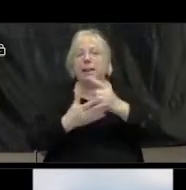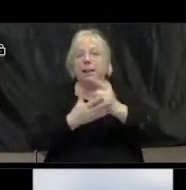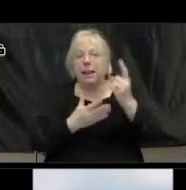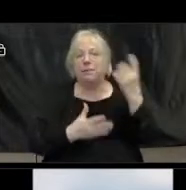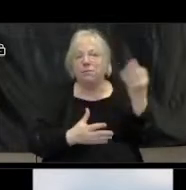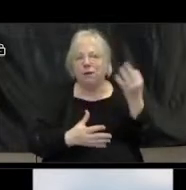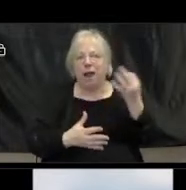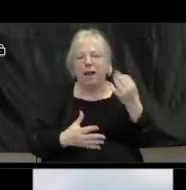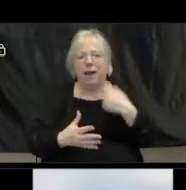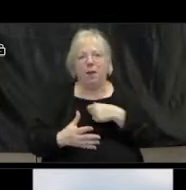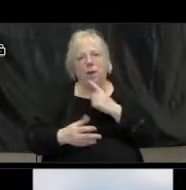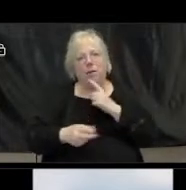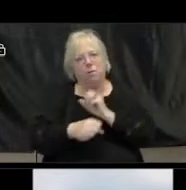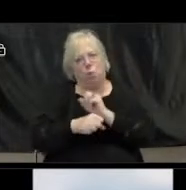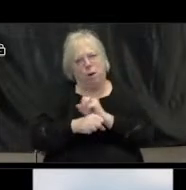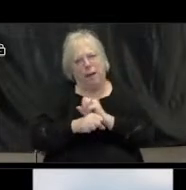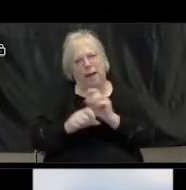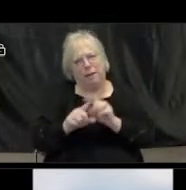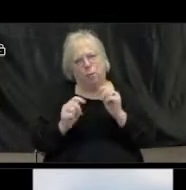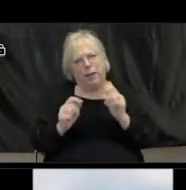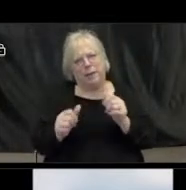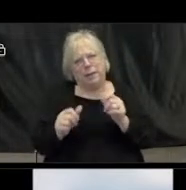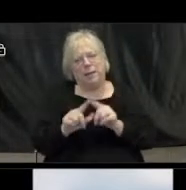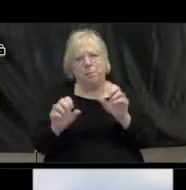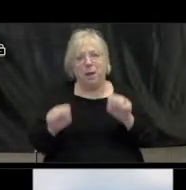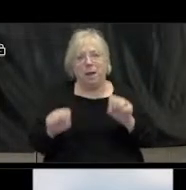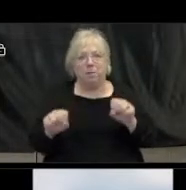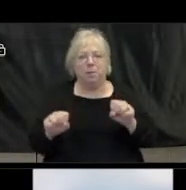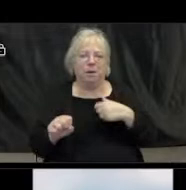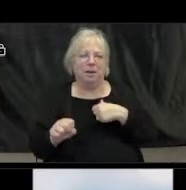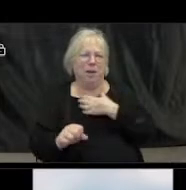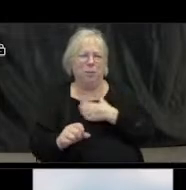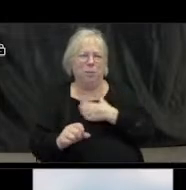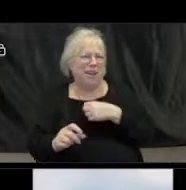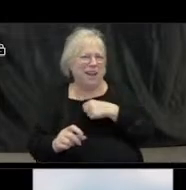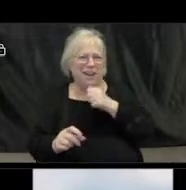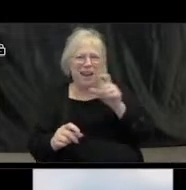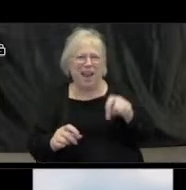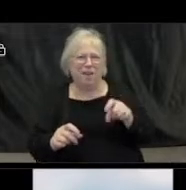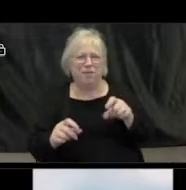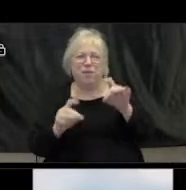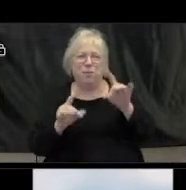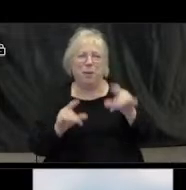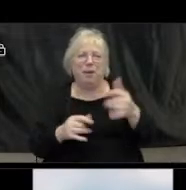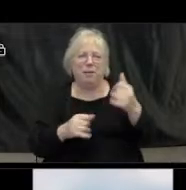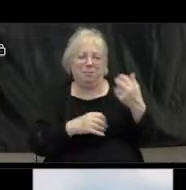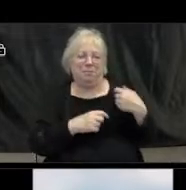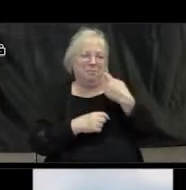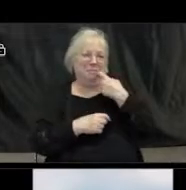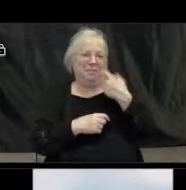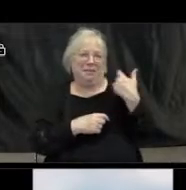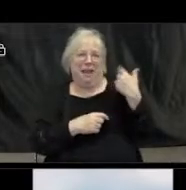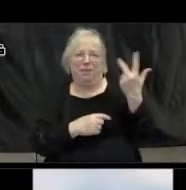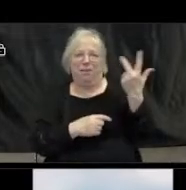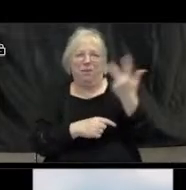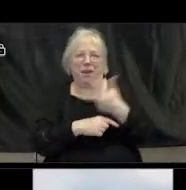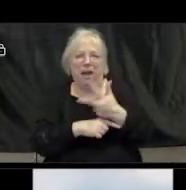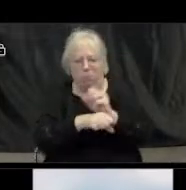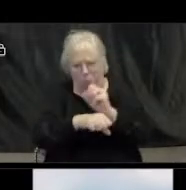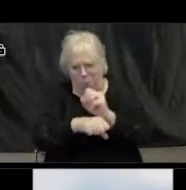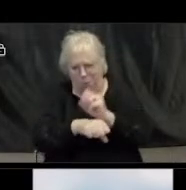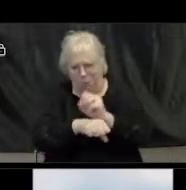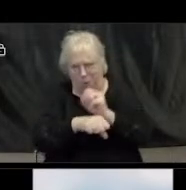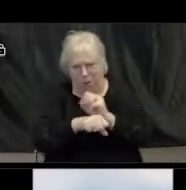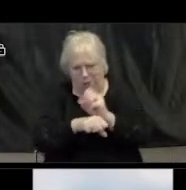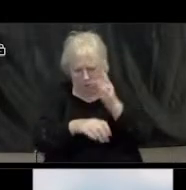this as quickly as we could. I wish I didn't have to have spent the last 3 days working on this.